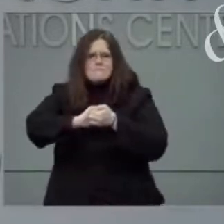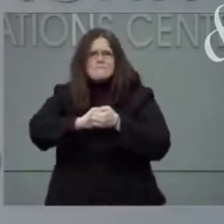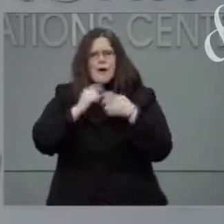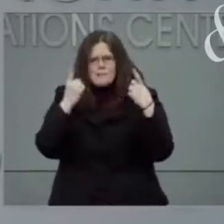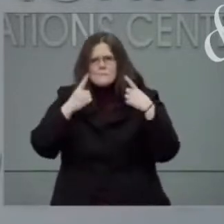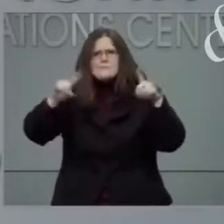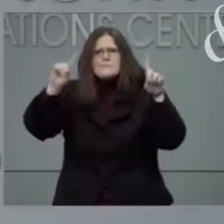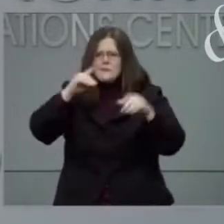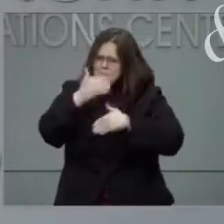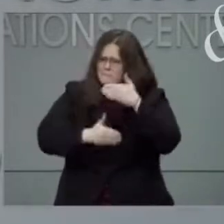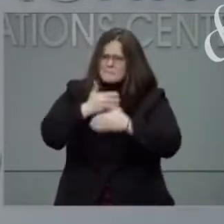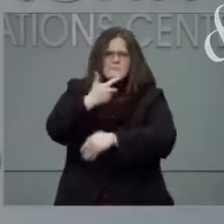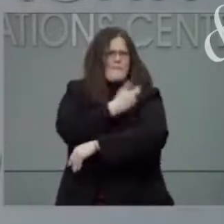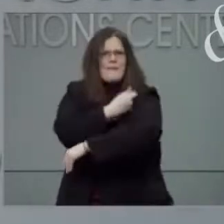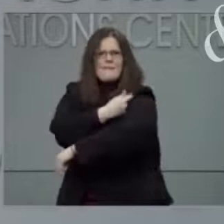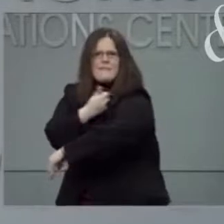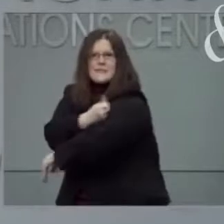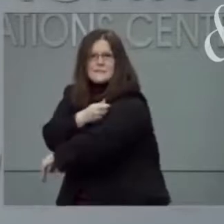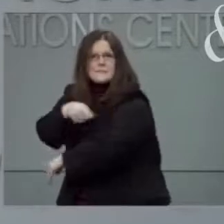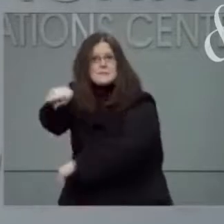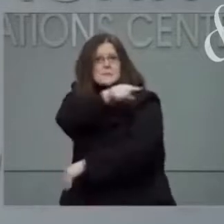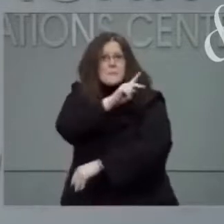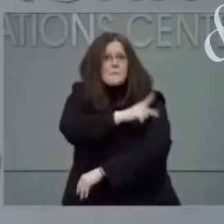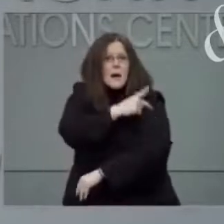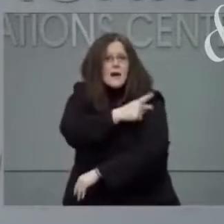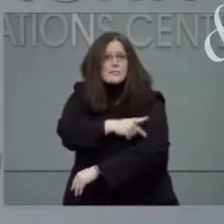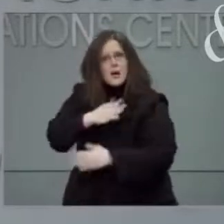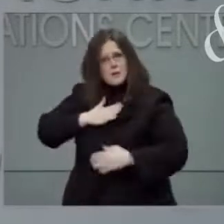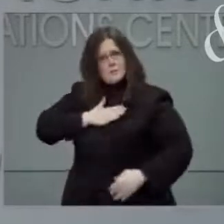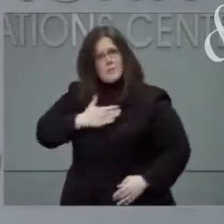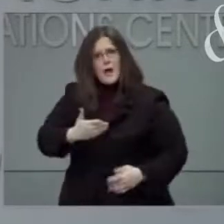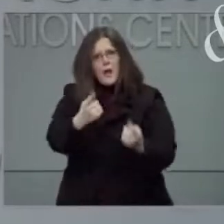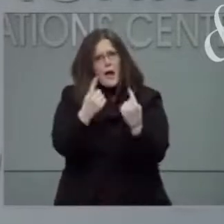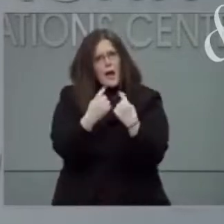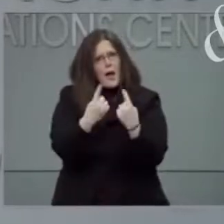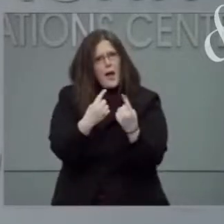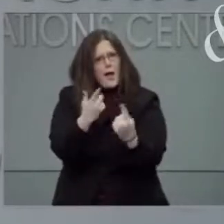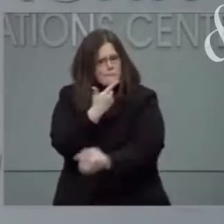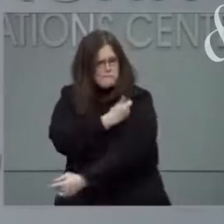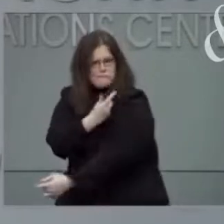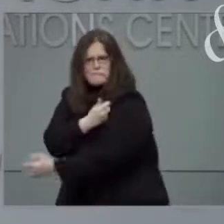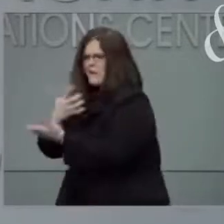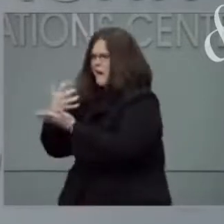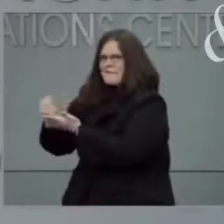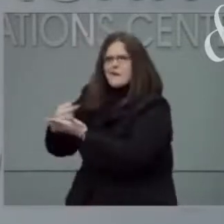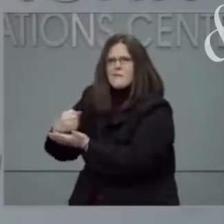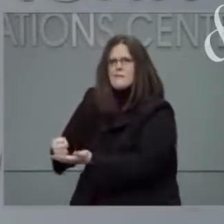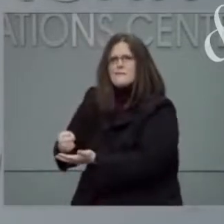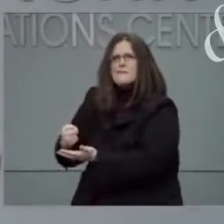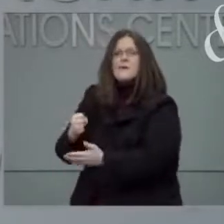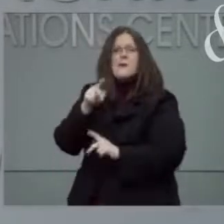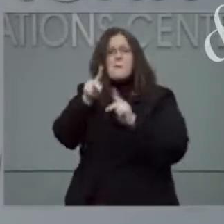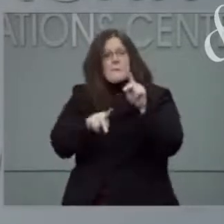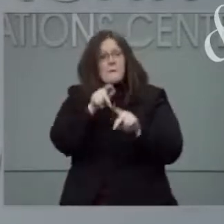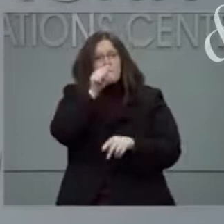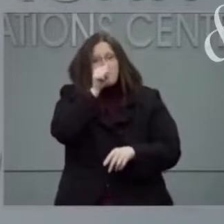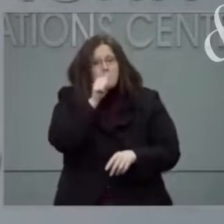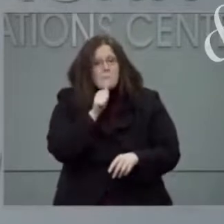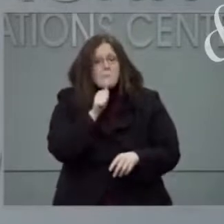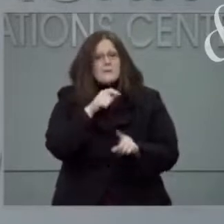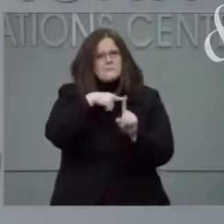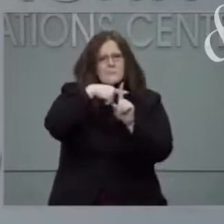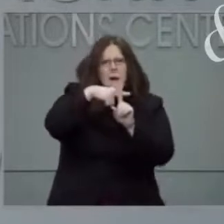their shot. The trusted voices who are setting good examples and encouraging and helping others. This has